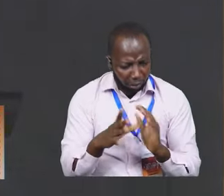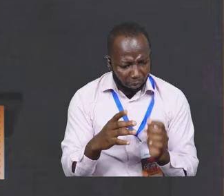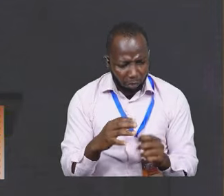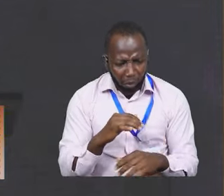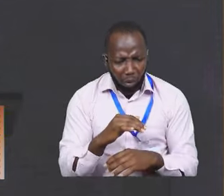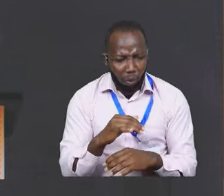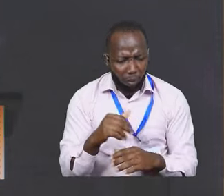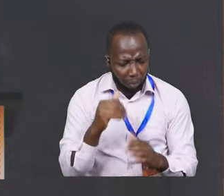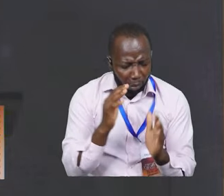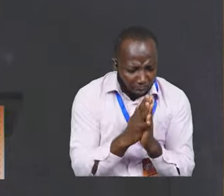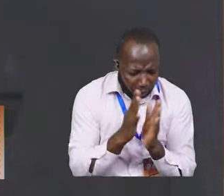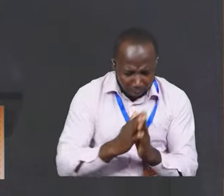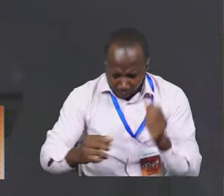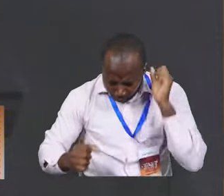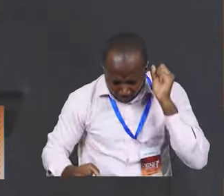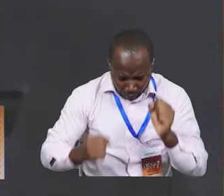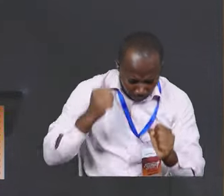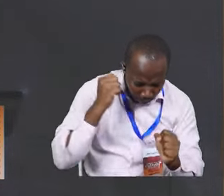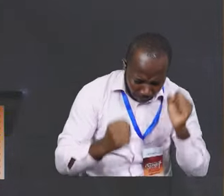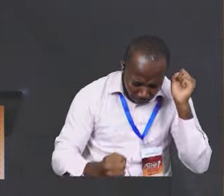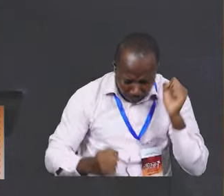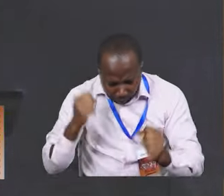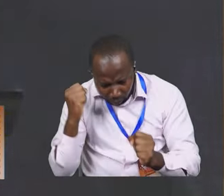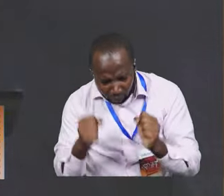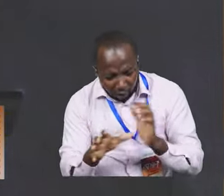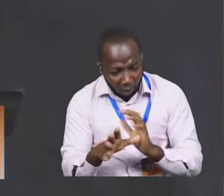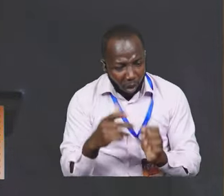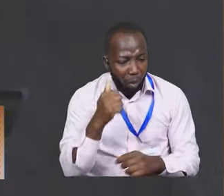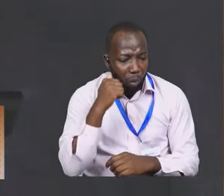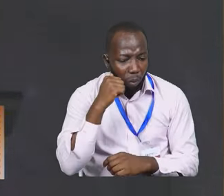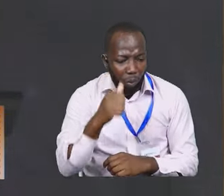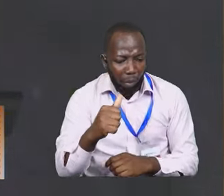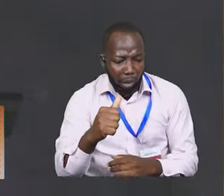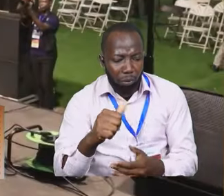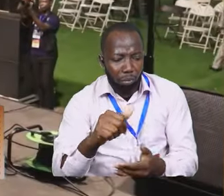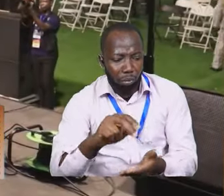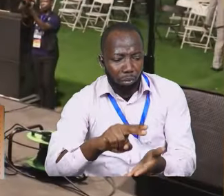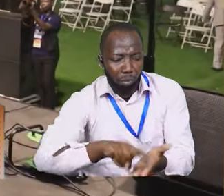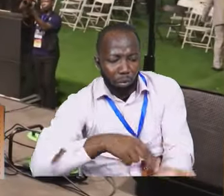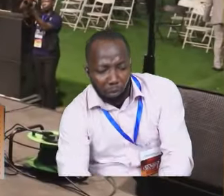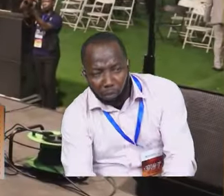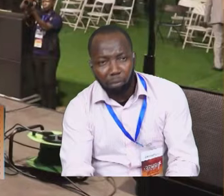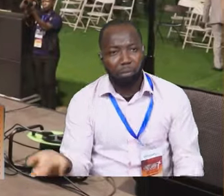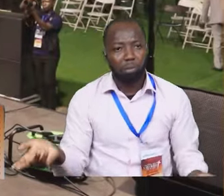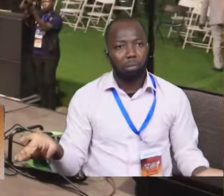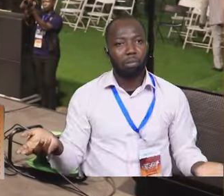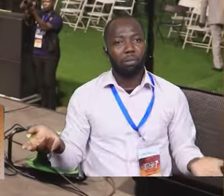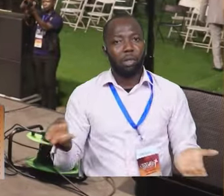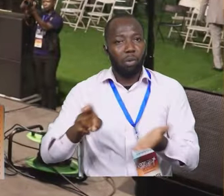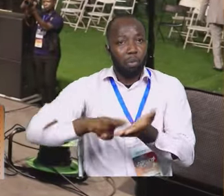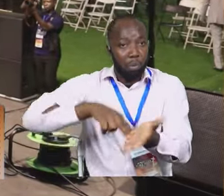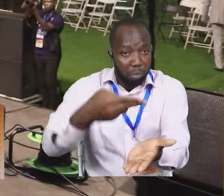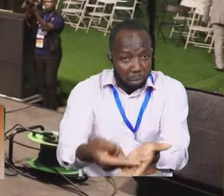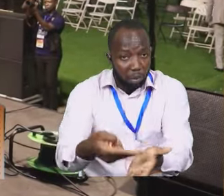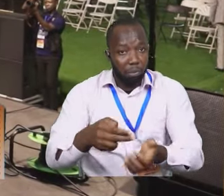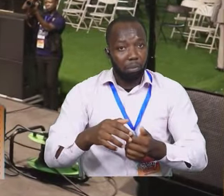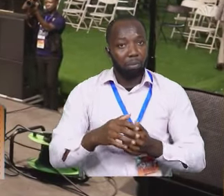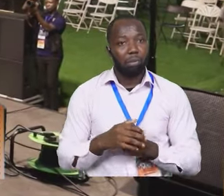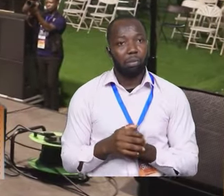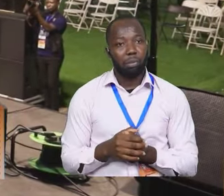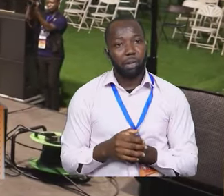we have come at the front and prayed. And one of us fell on the ground,